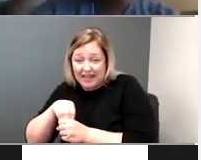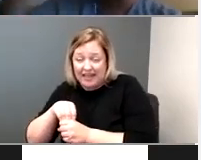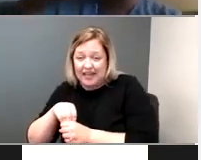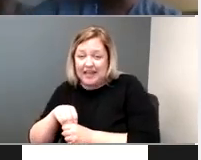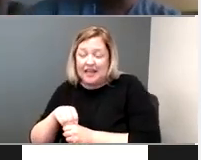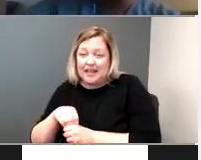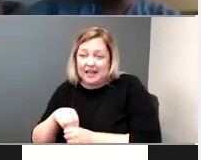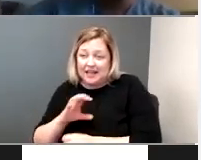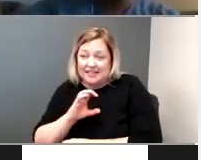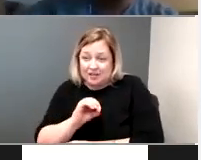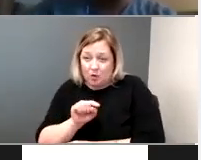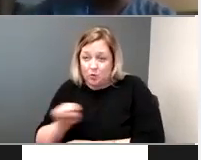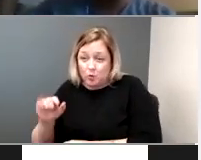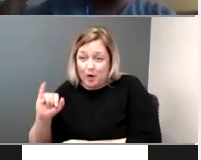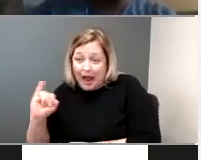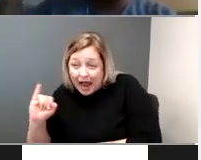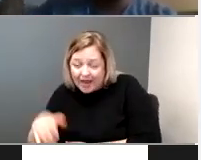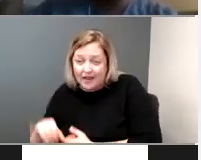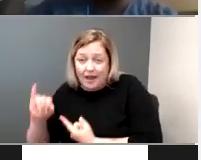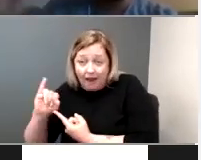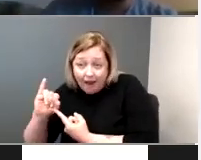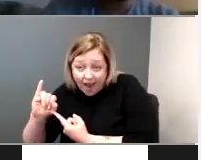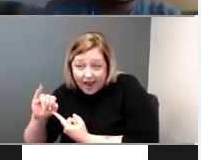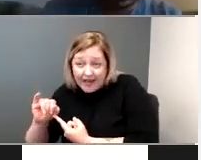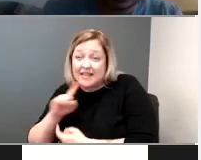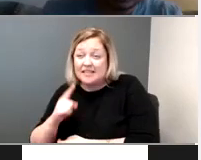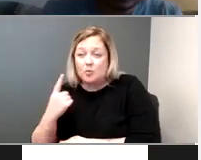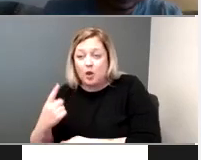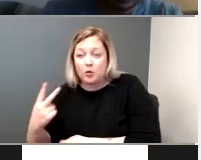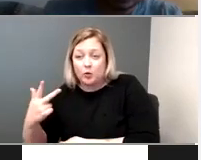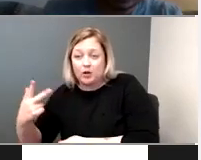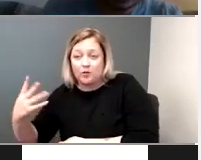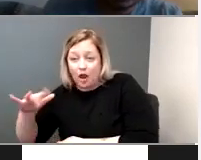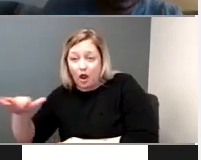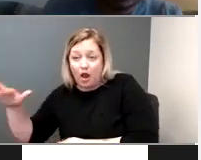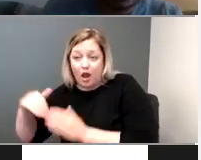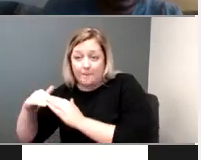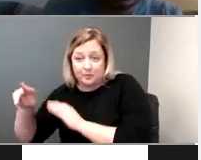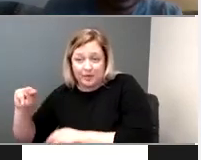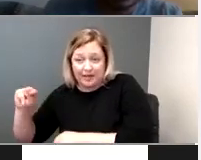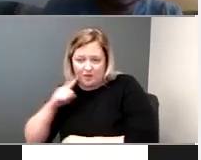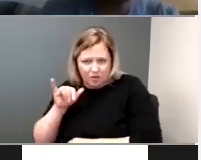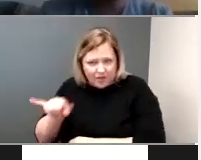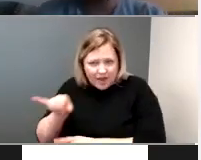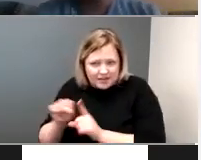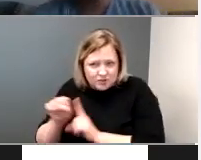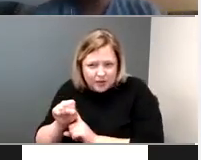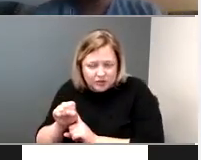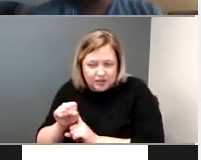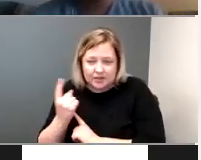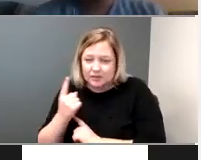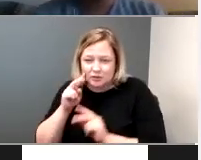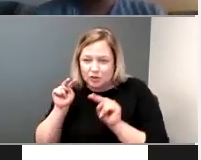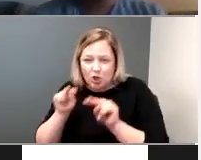is going to be 1, 2, 3, 4, all the way to n. In that situation, now let's just look at this internal